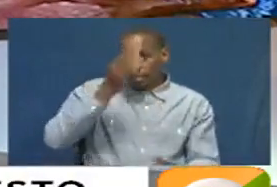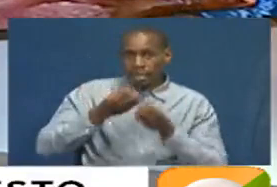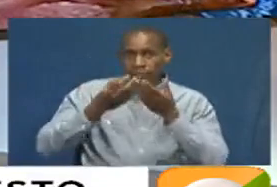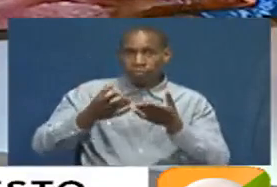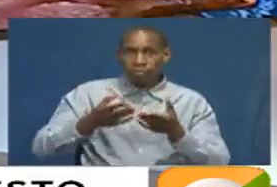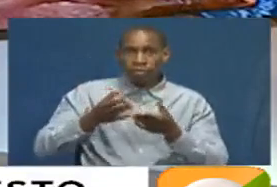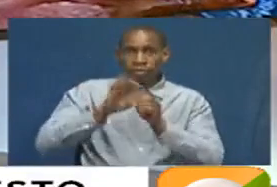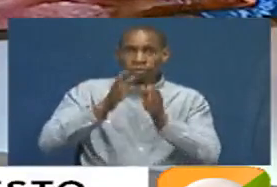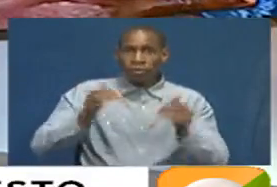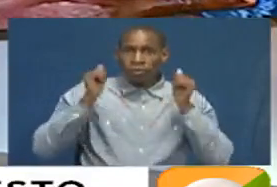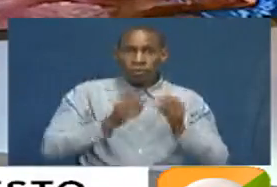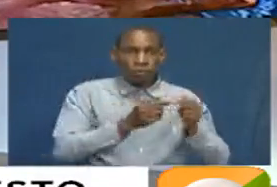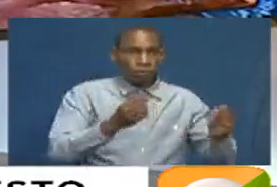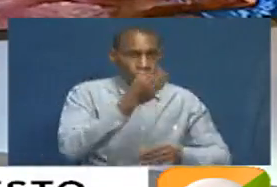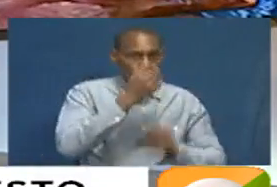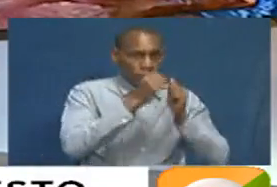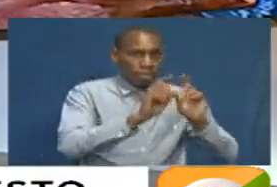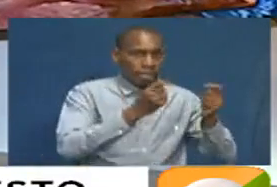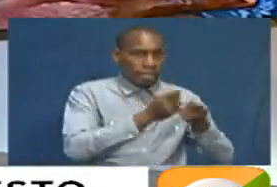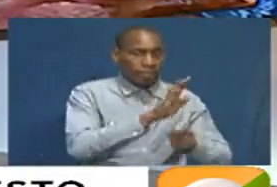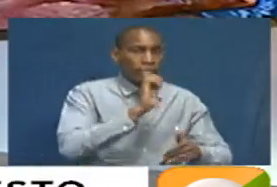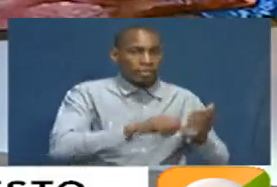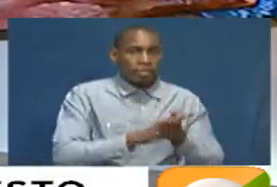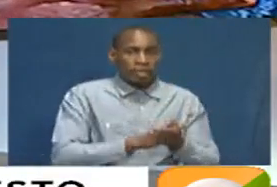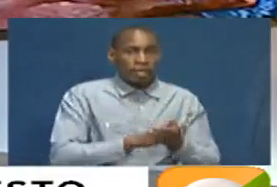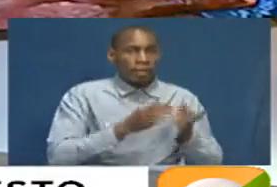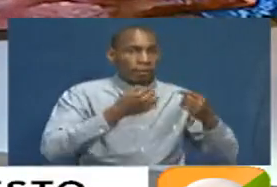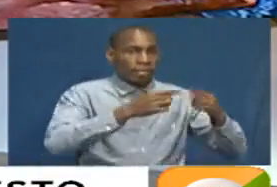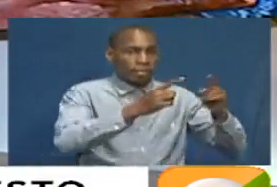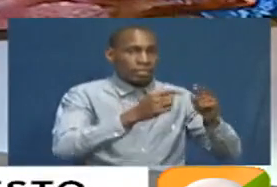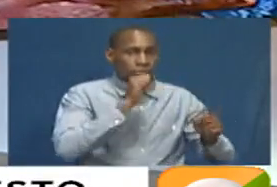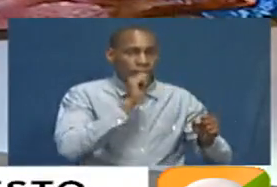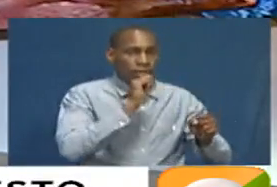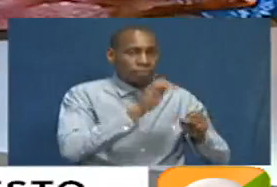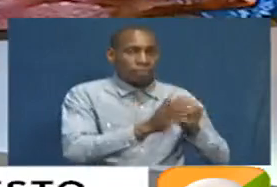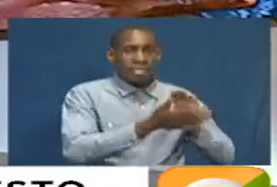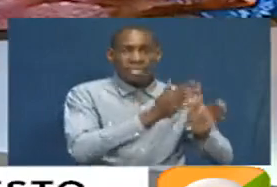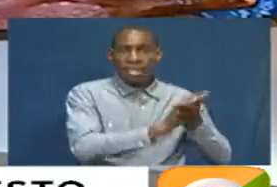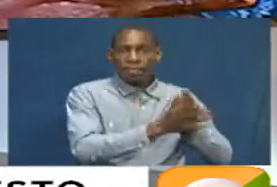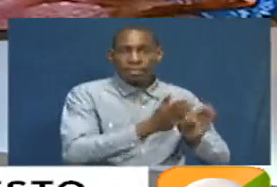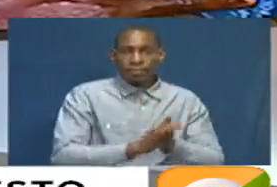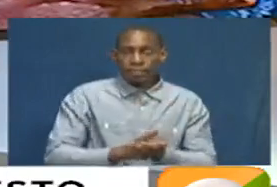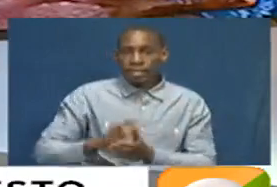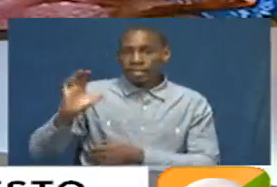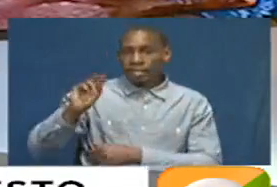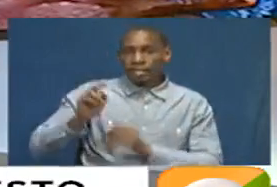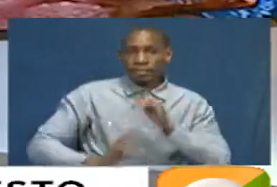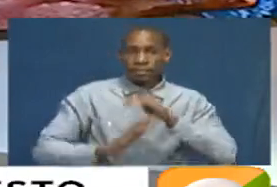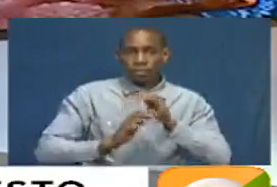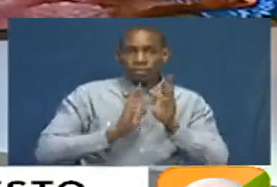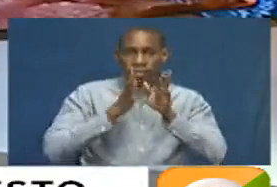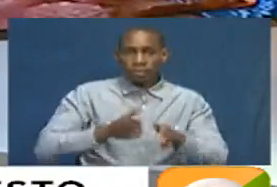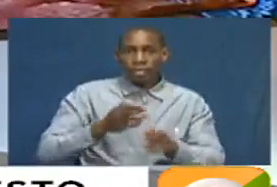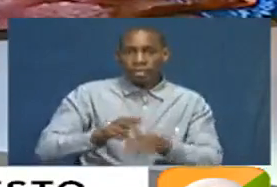Nyamira electorate to reject Ruto and his team, saying they thrive on empty promises. Citizen TV senior political